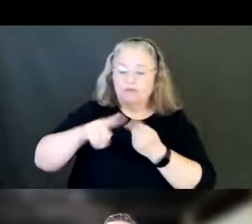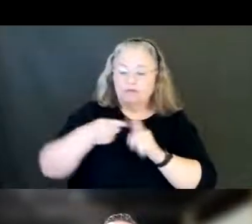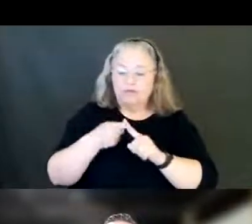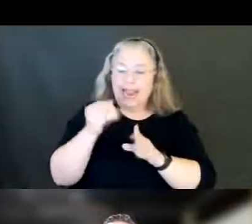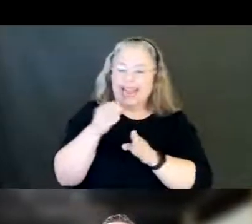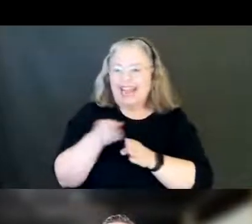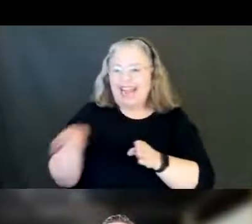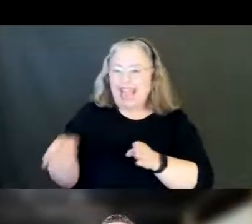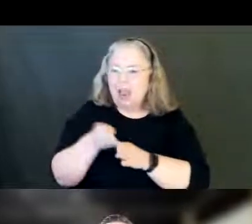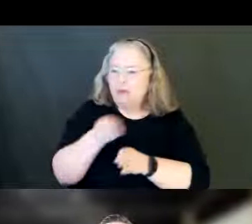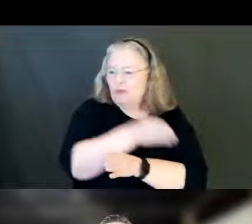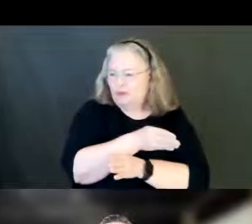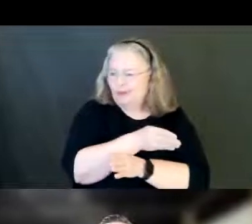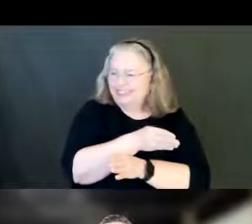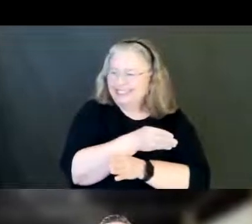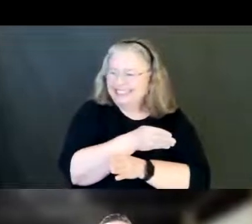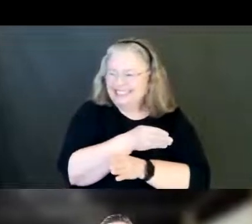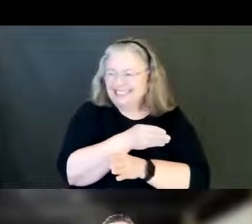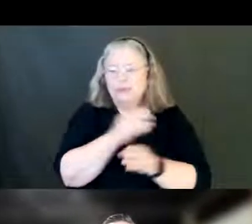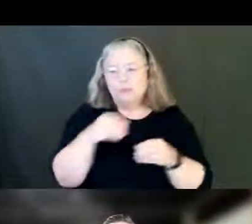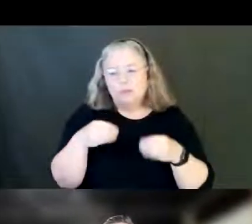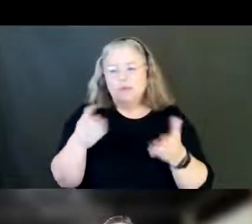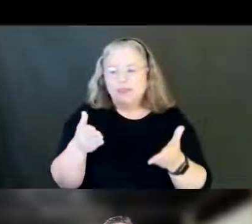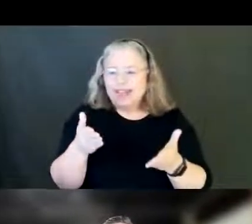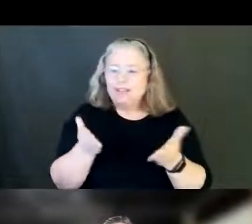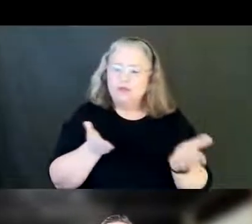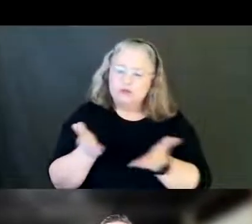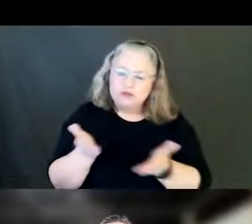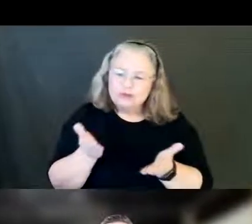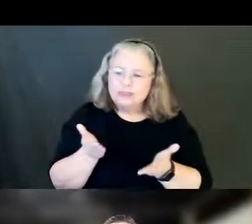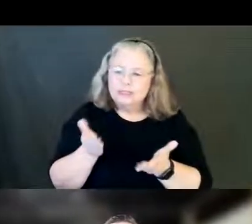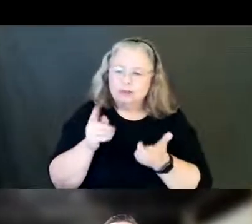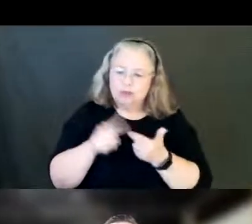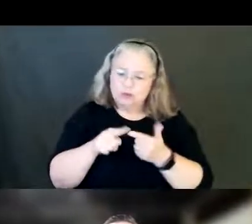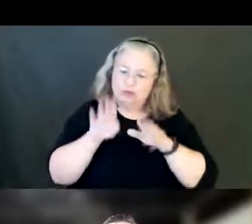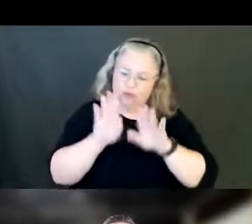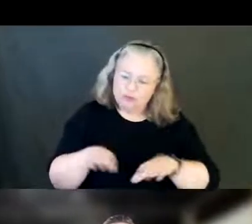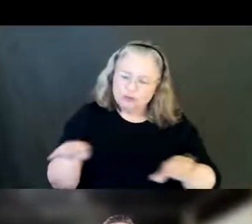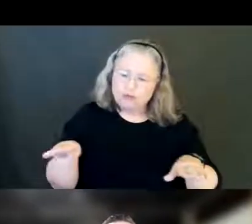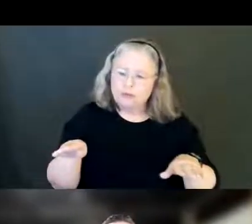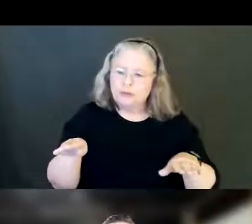call, as we say. So providing the service to children.